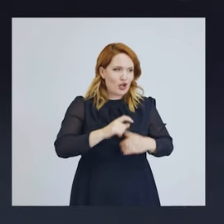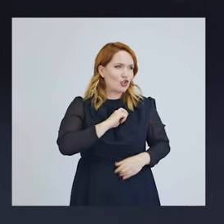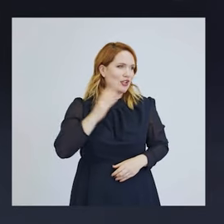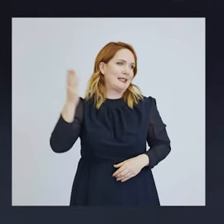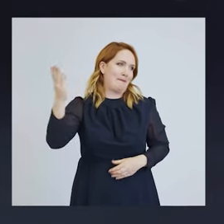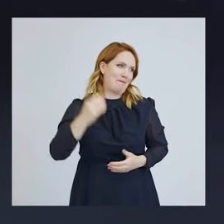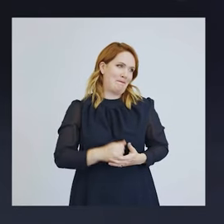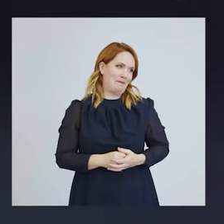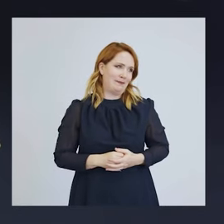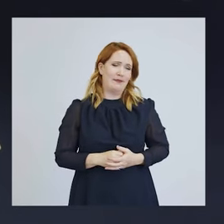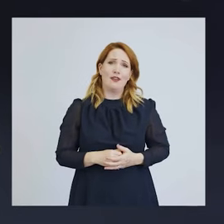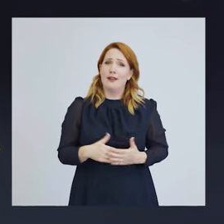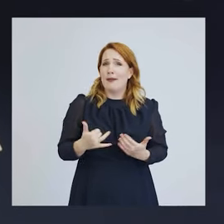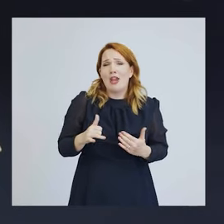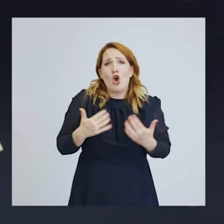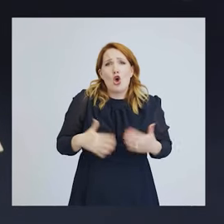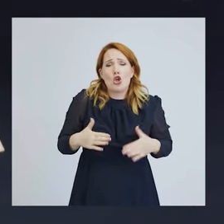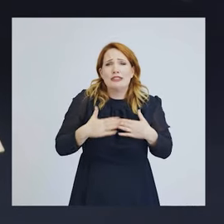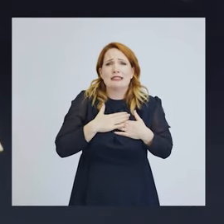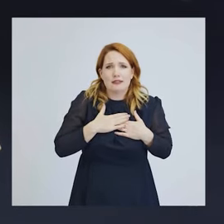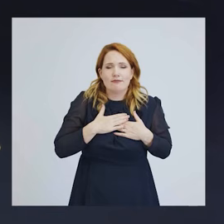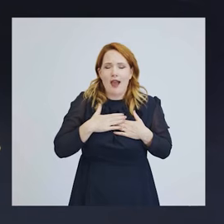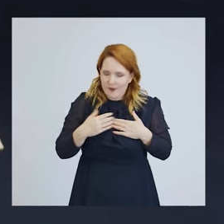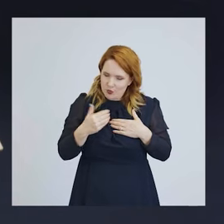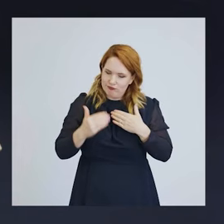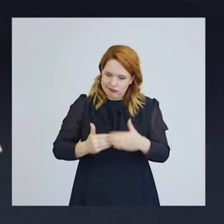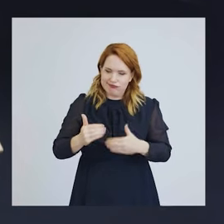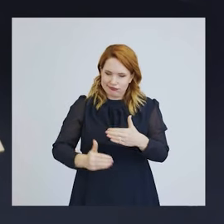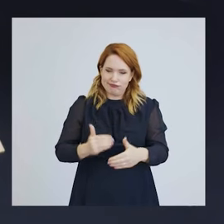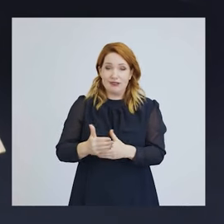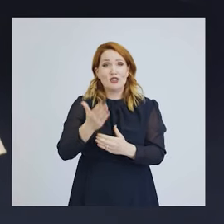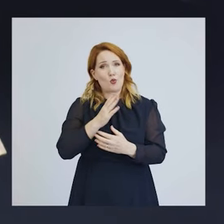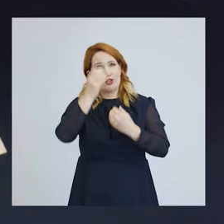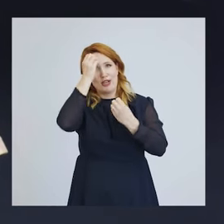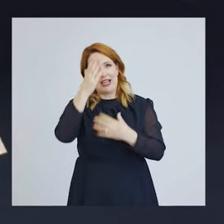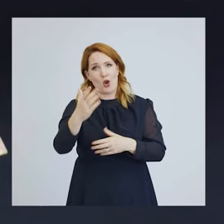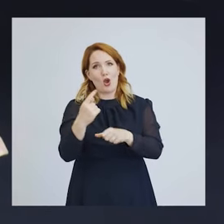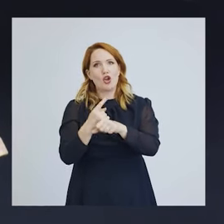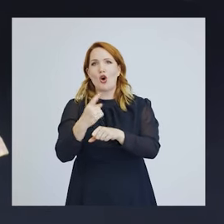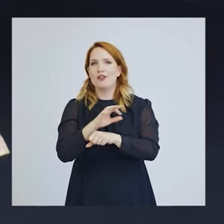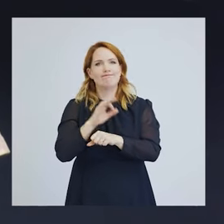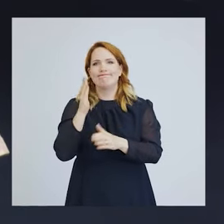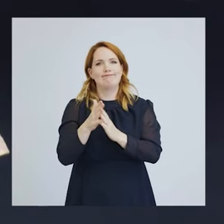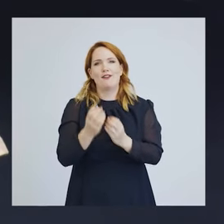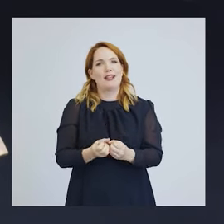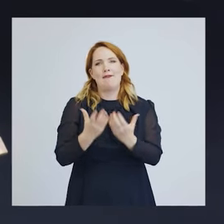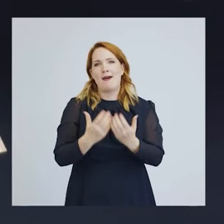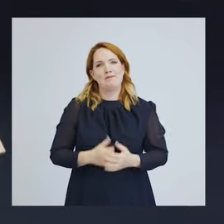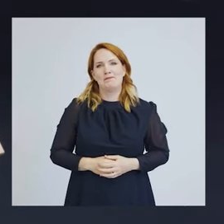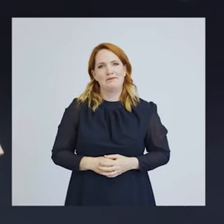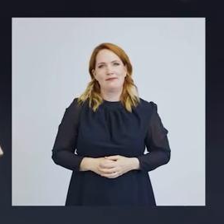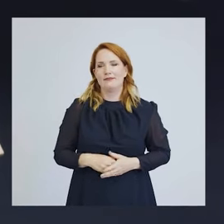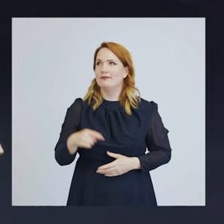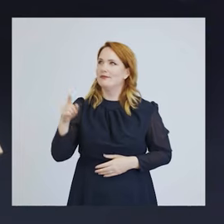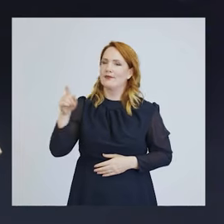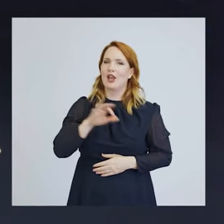you didn't give up? Aren't you glad that you just kept trusting me, even when it hurt so much? And I